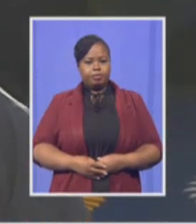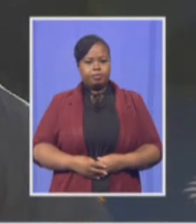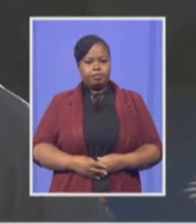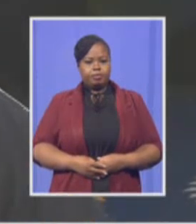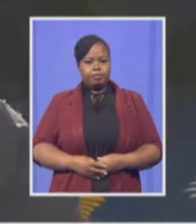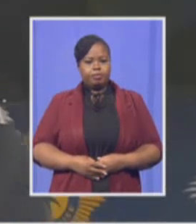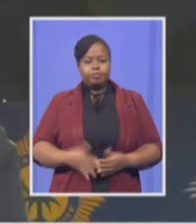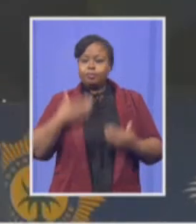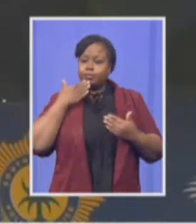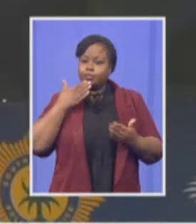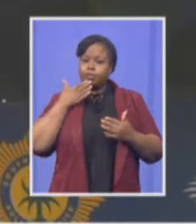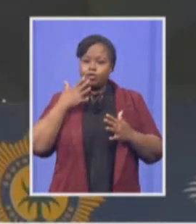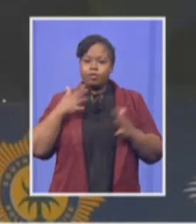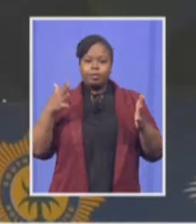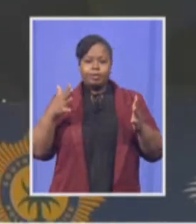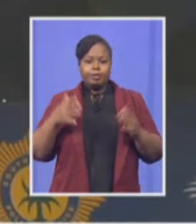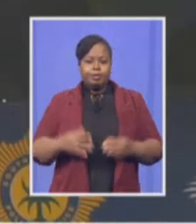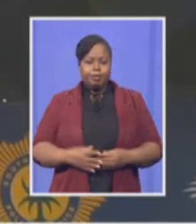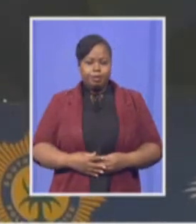Thank you very much